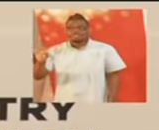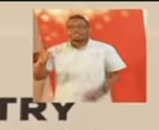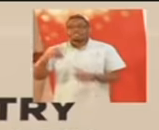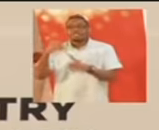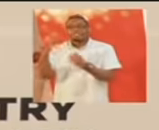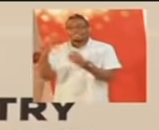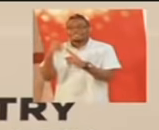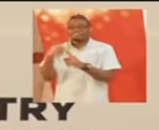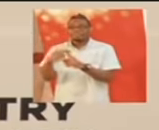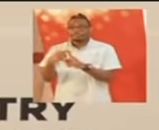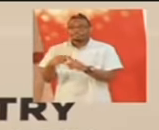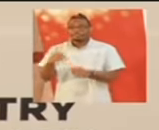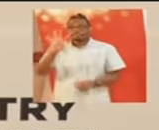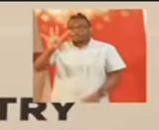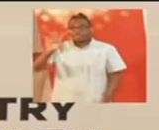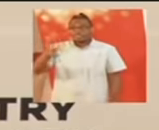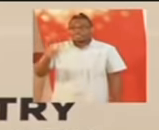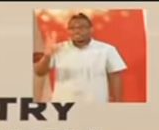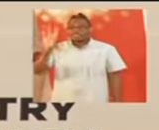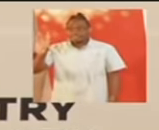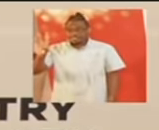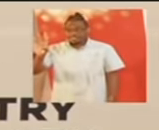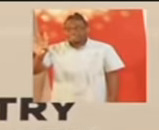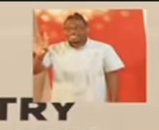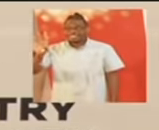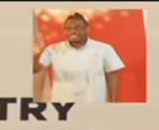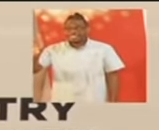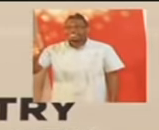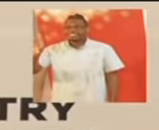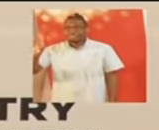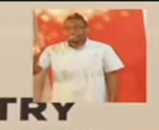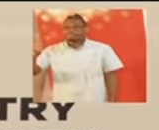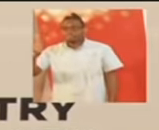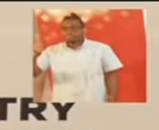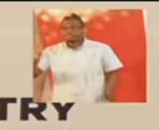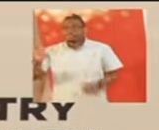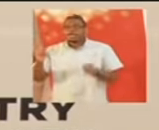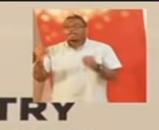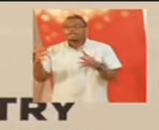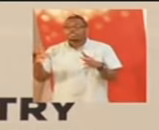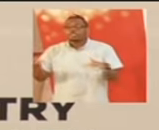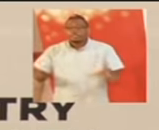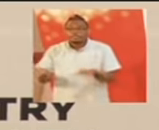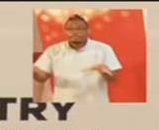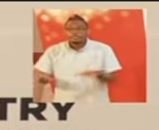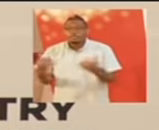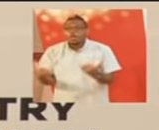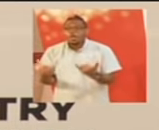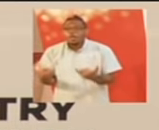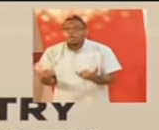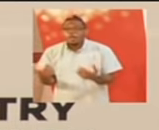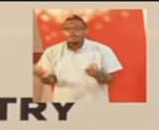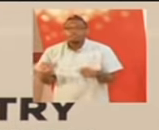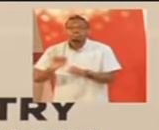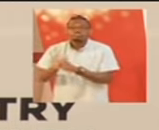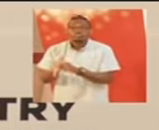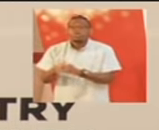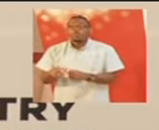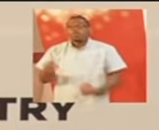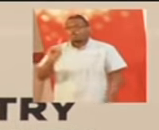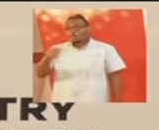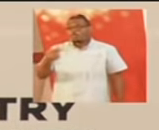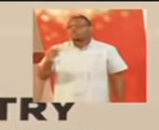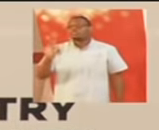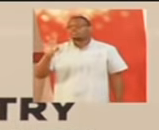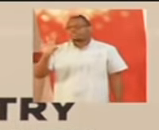at 4,876. Total number of active cases, 1,782. Number of deaths